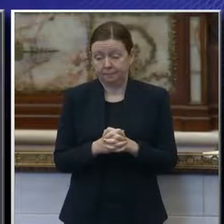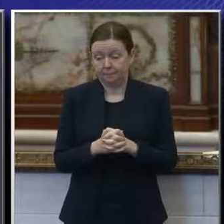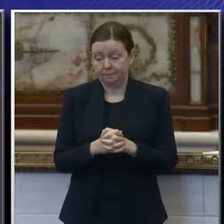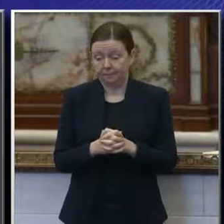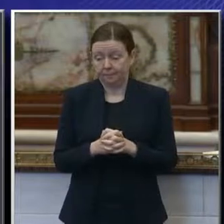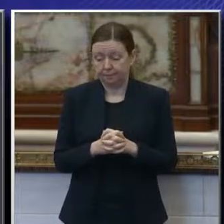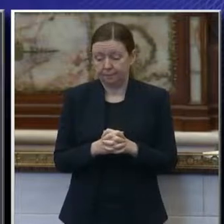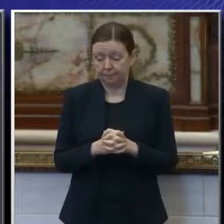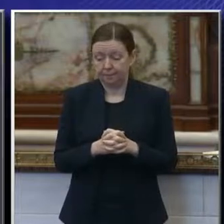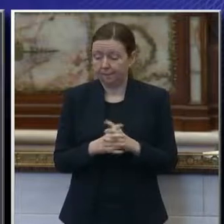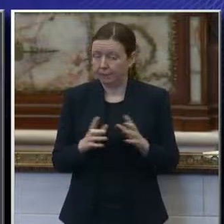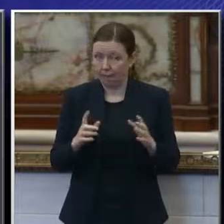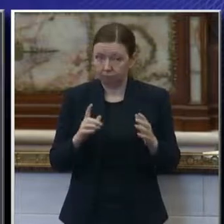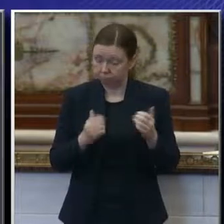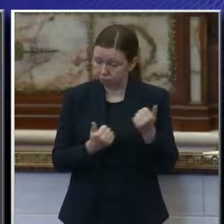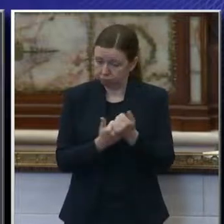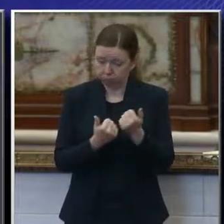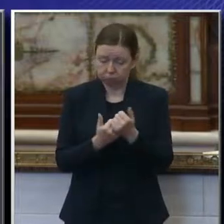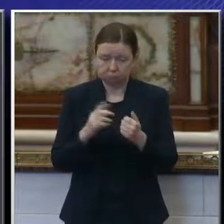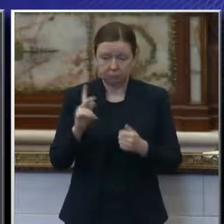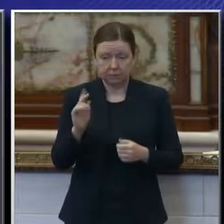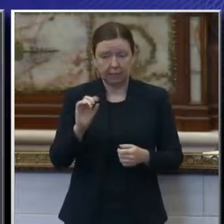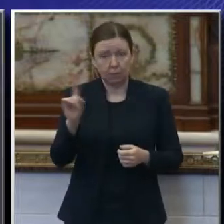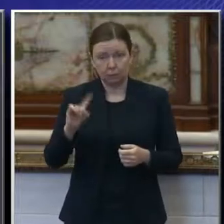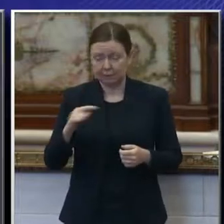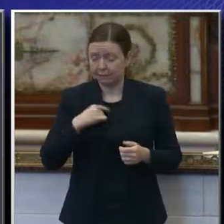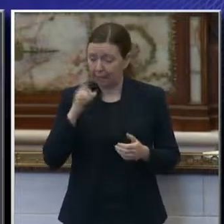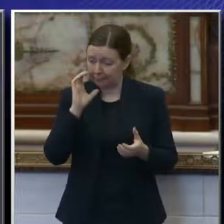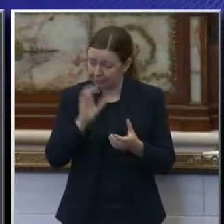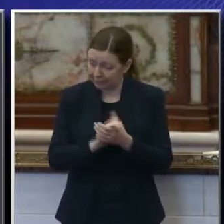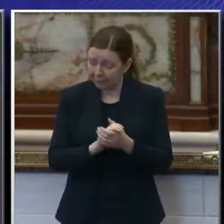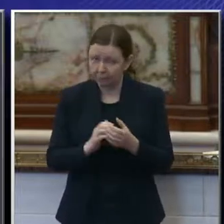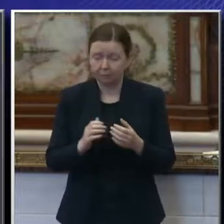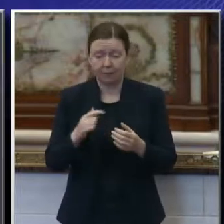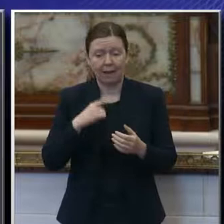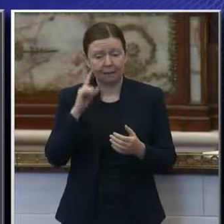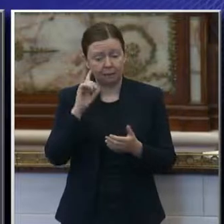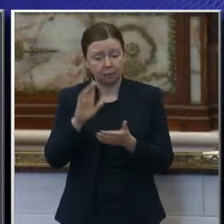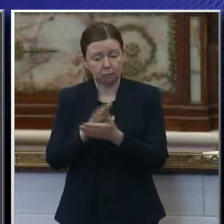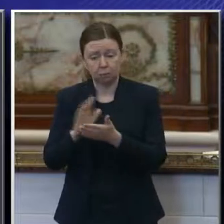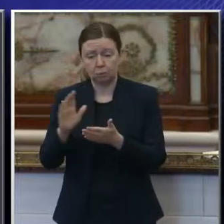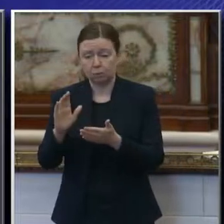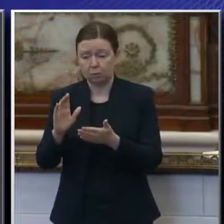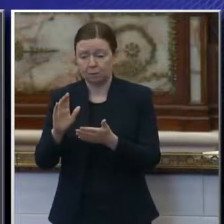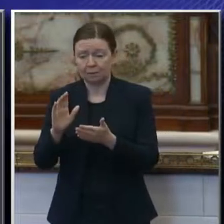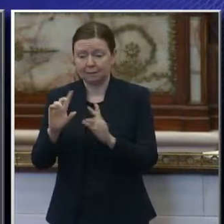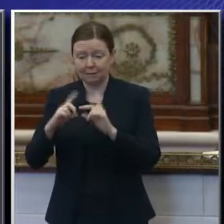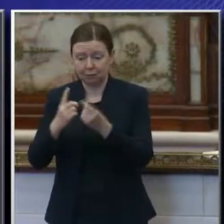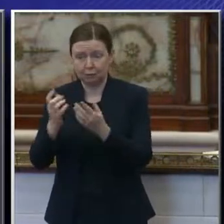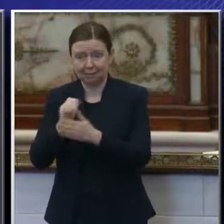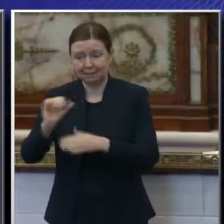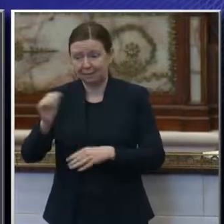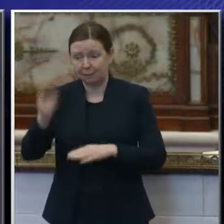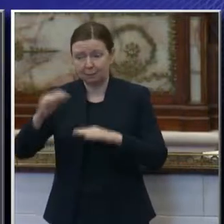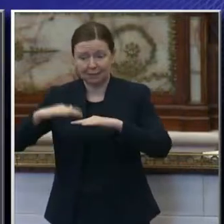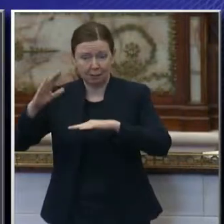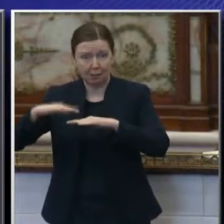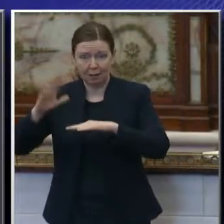big fan and supporter of KOZs. I believe in them. I think the school district gets, you know, it's 10% above